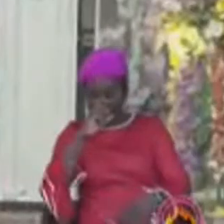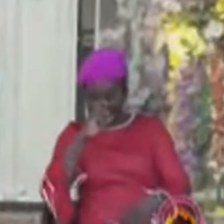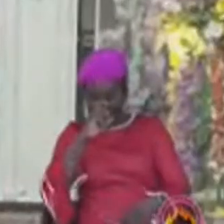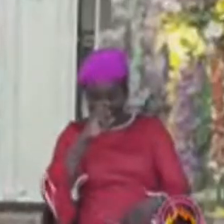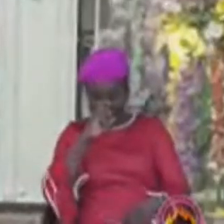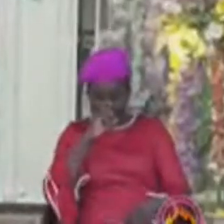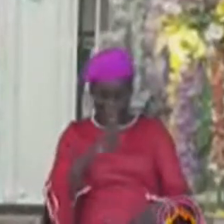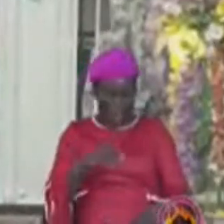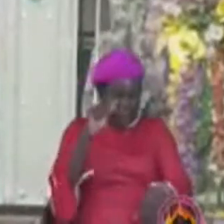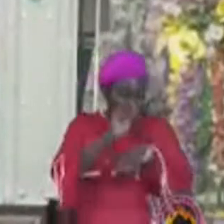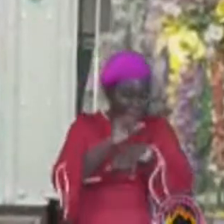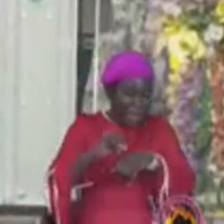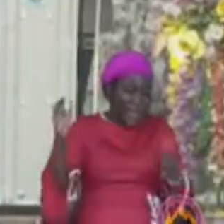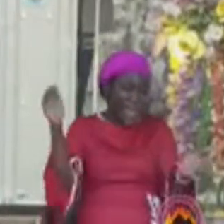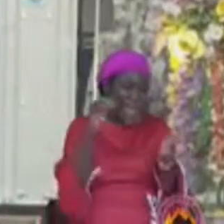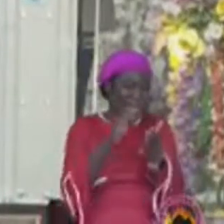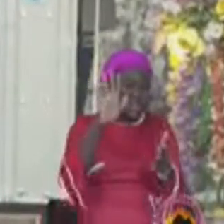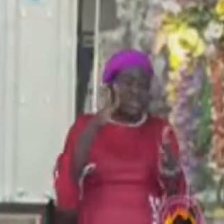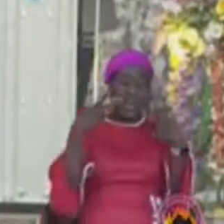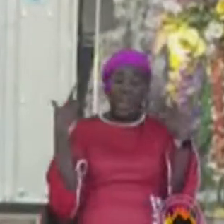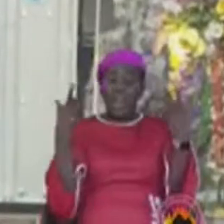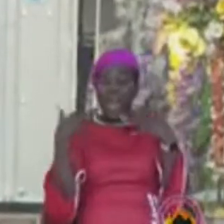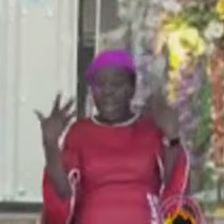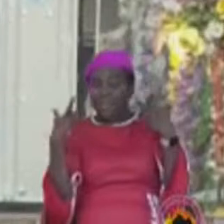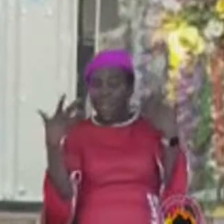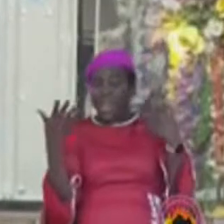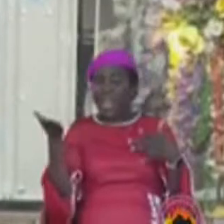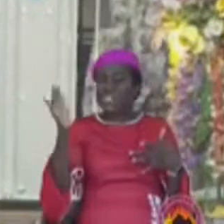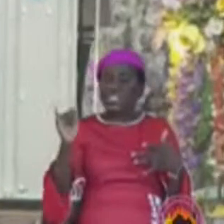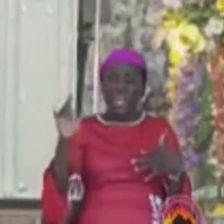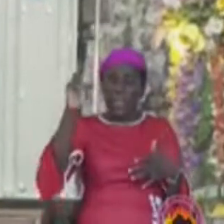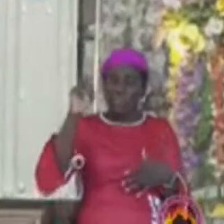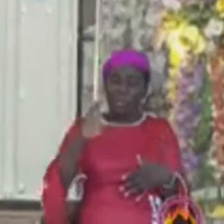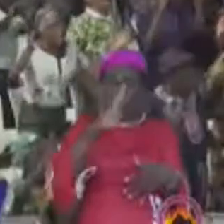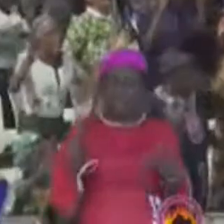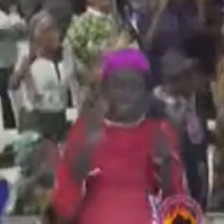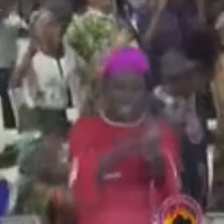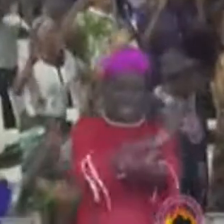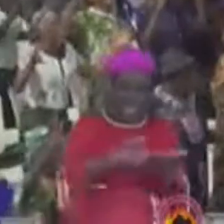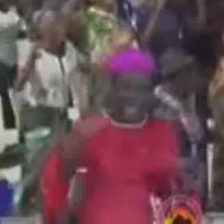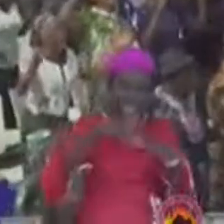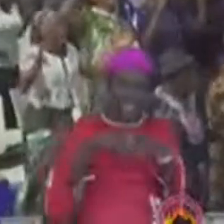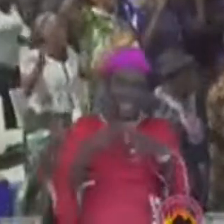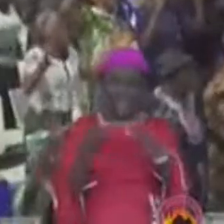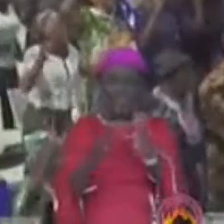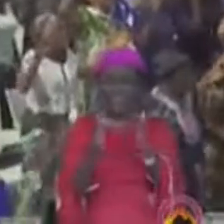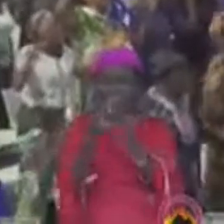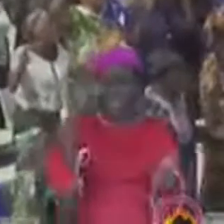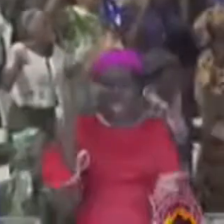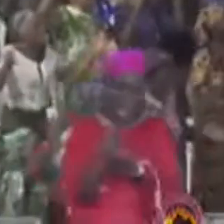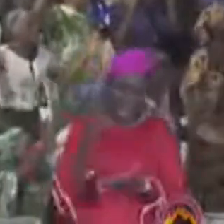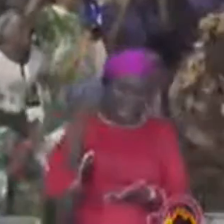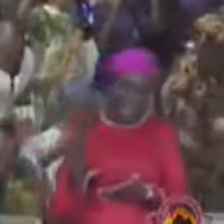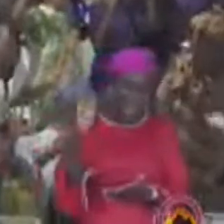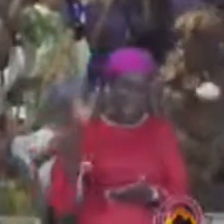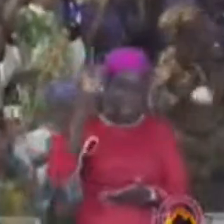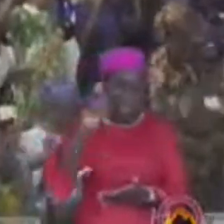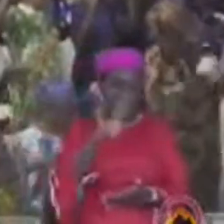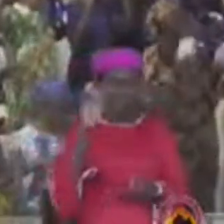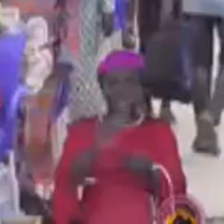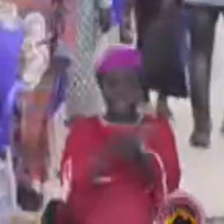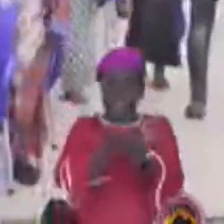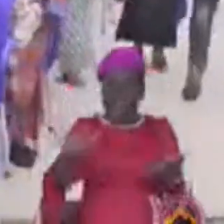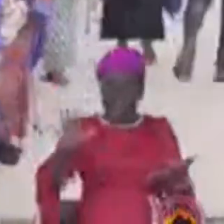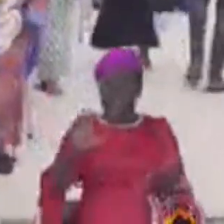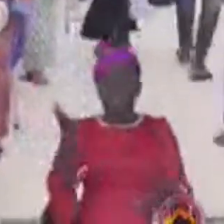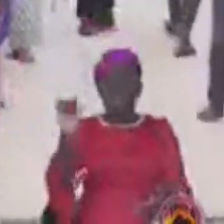working against your laughter, they must be scattered in the name of Jesus. They must be scattered. They must